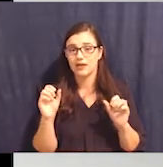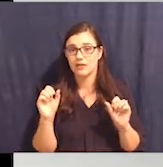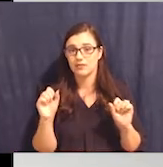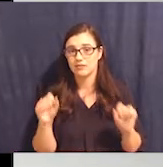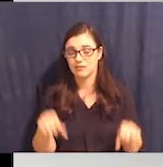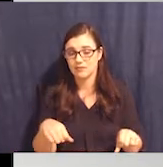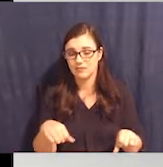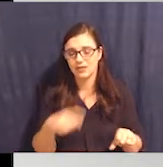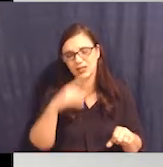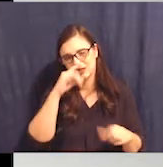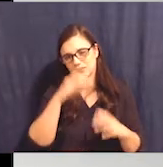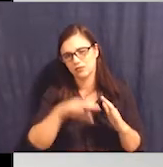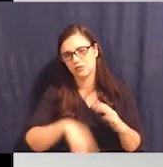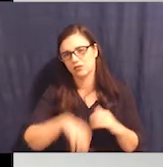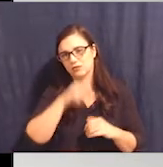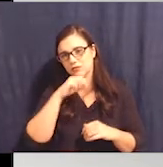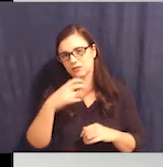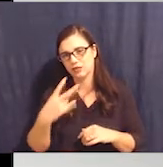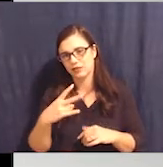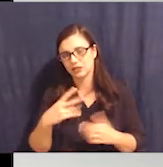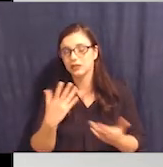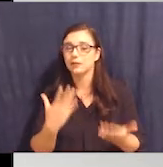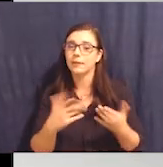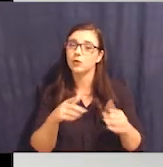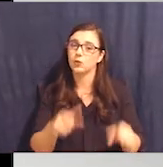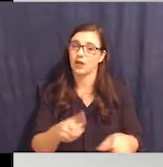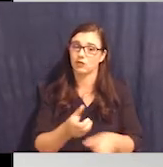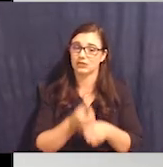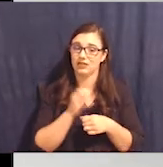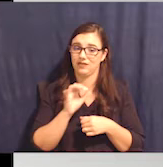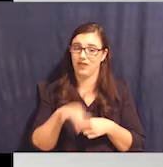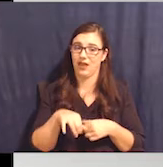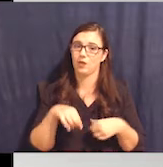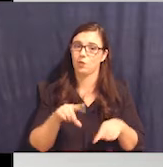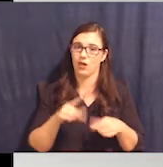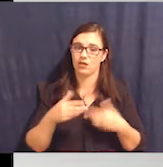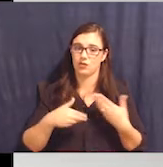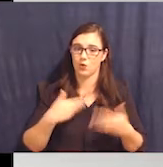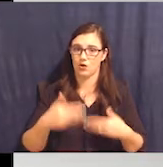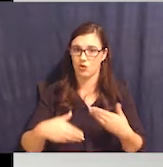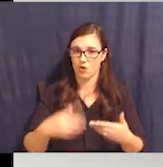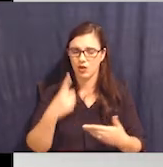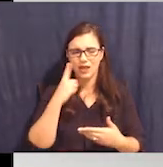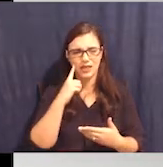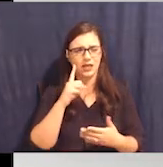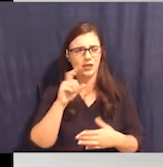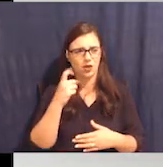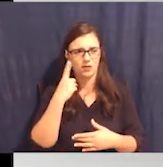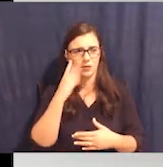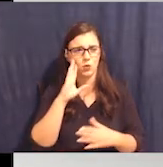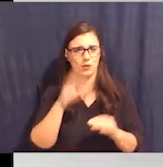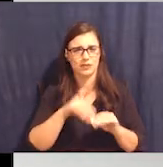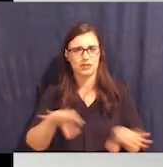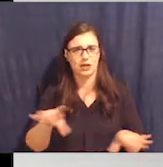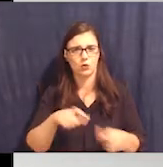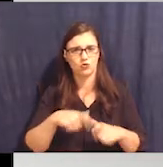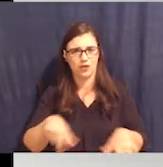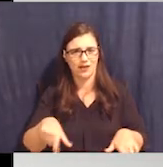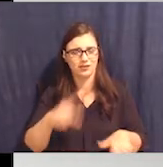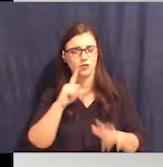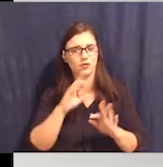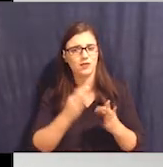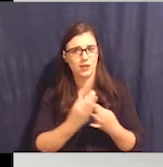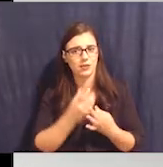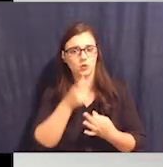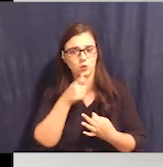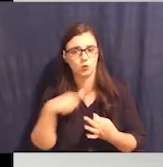to, this is for a child under the age of 17, you may be able to receive that as you're going along. In fact, I think the government is going to be sending